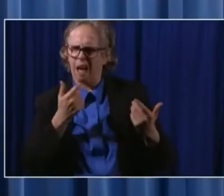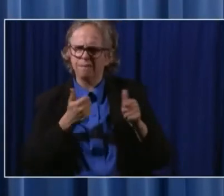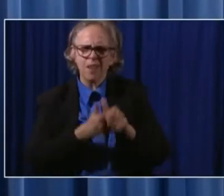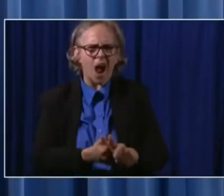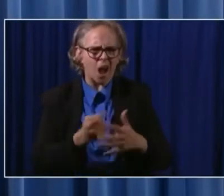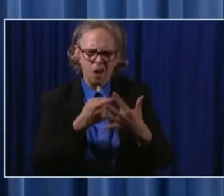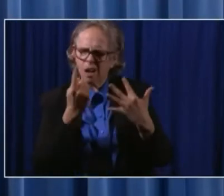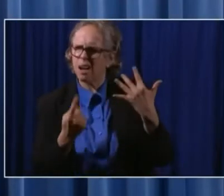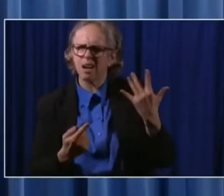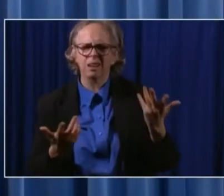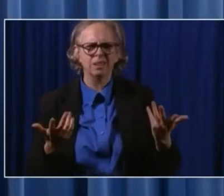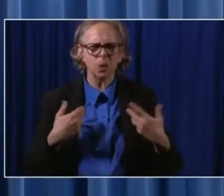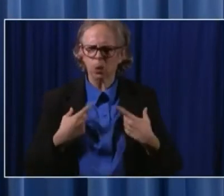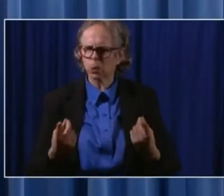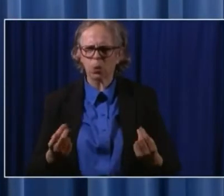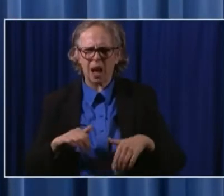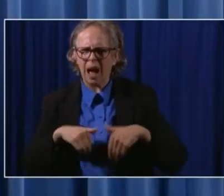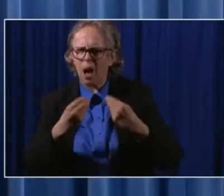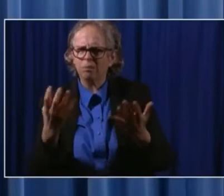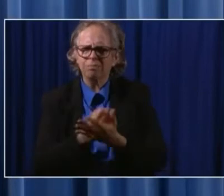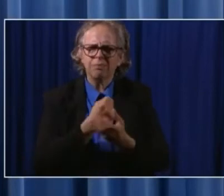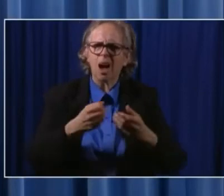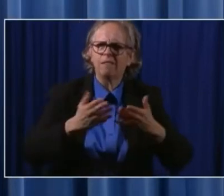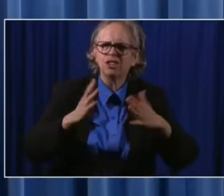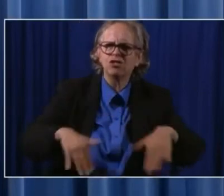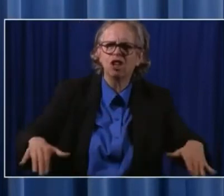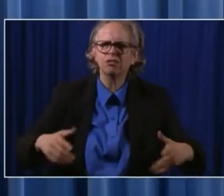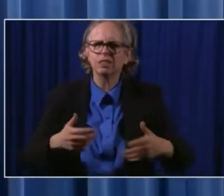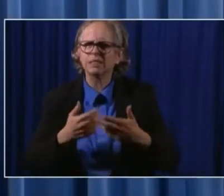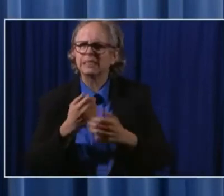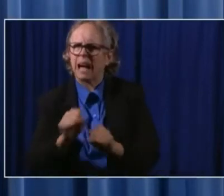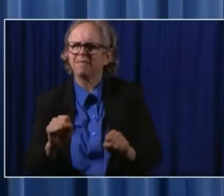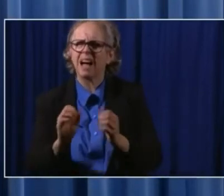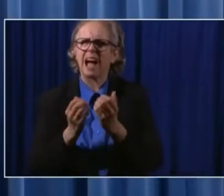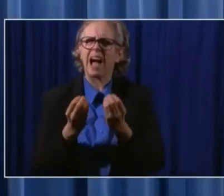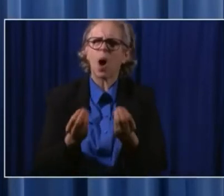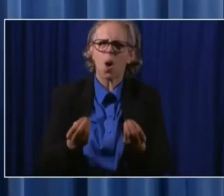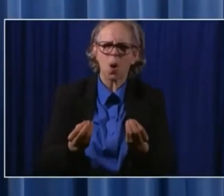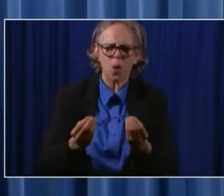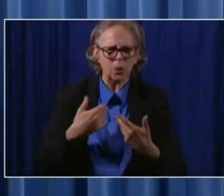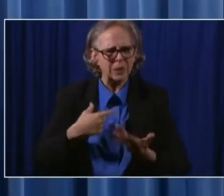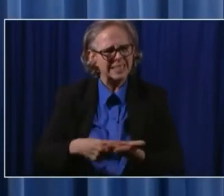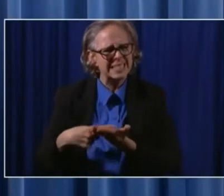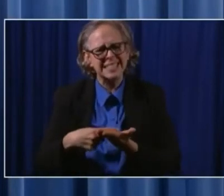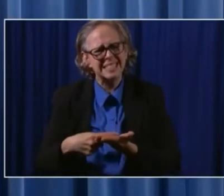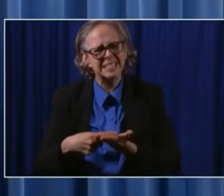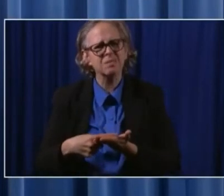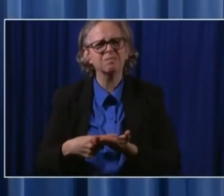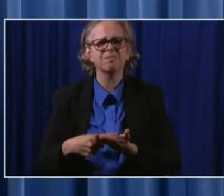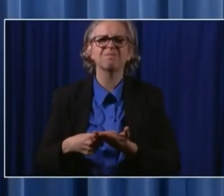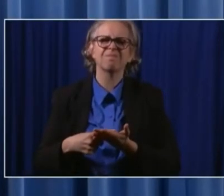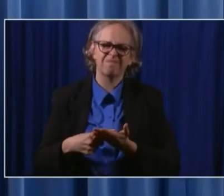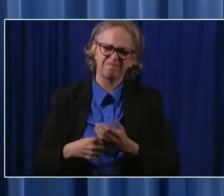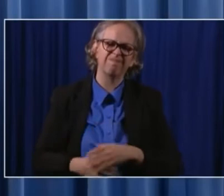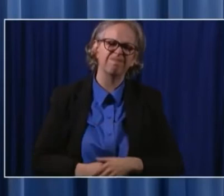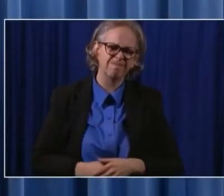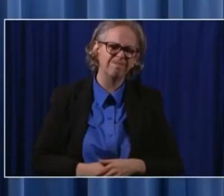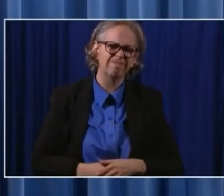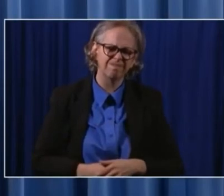continue, but they have to follow the rules. And so they also have to